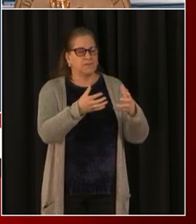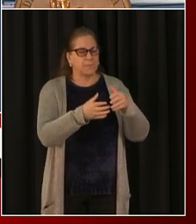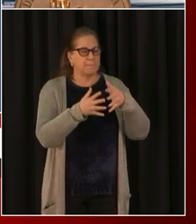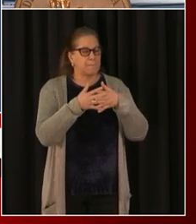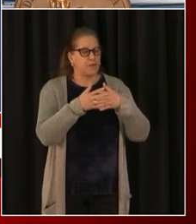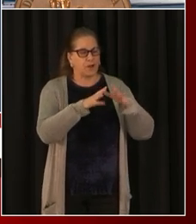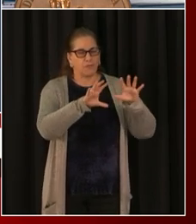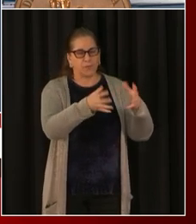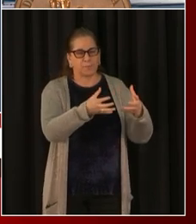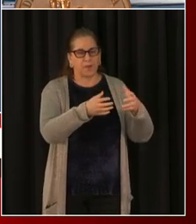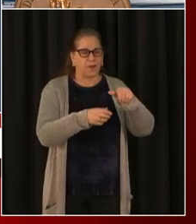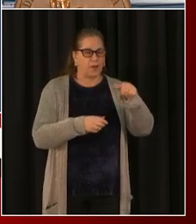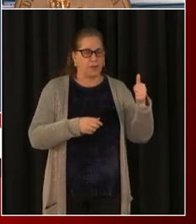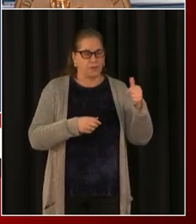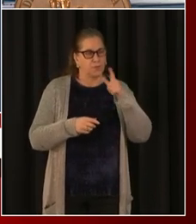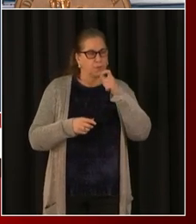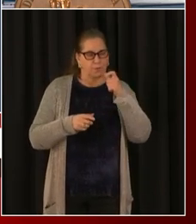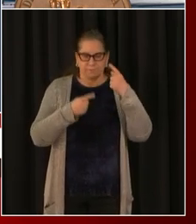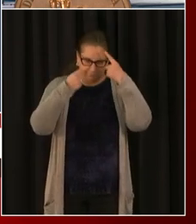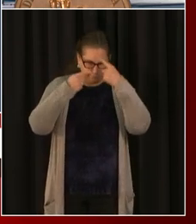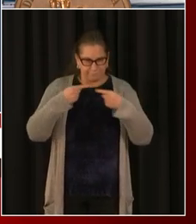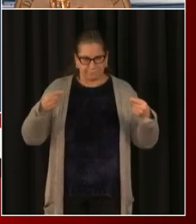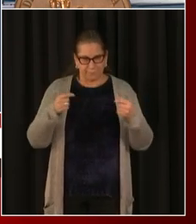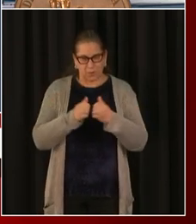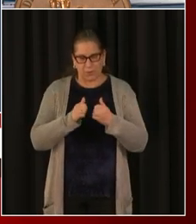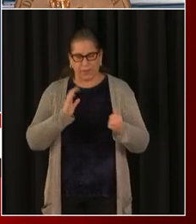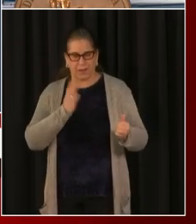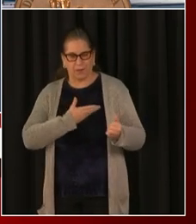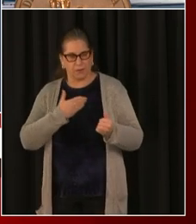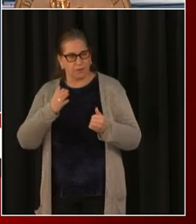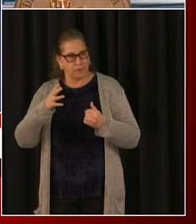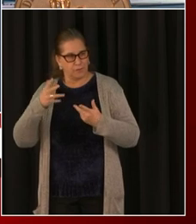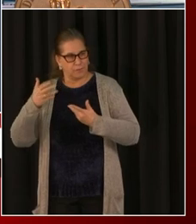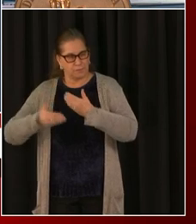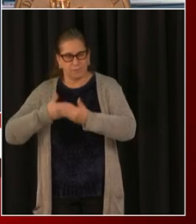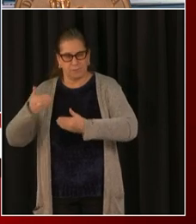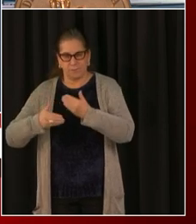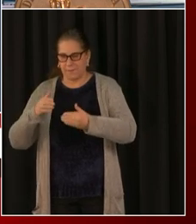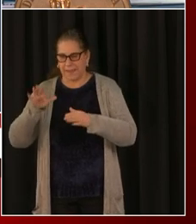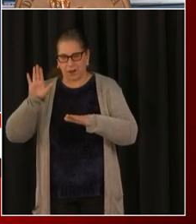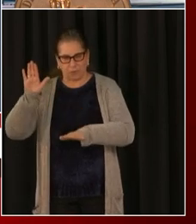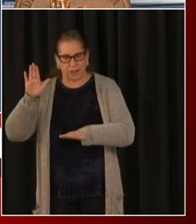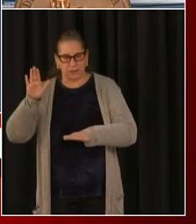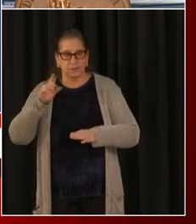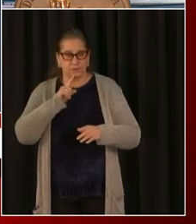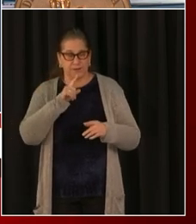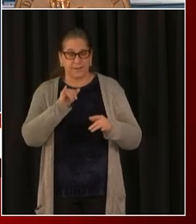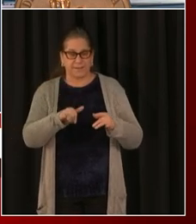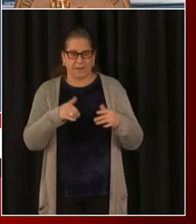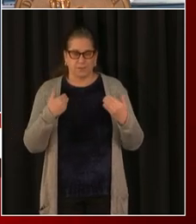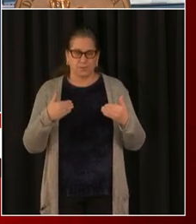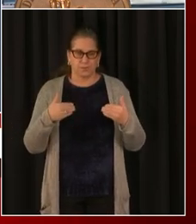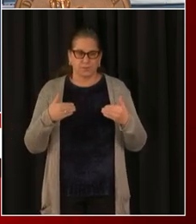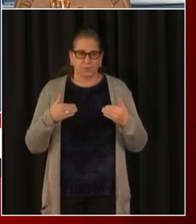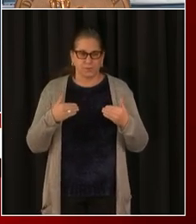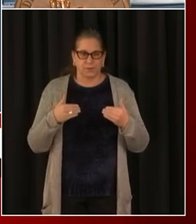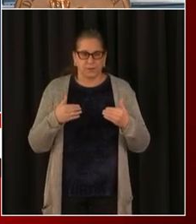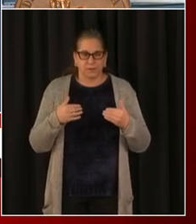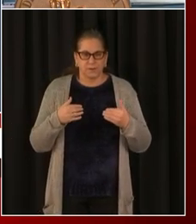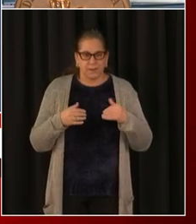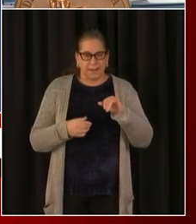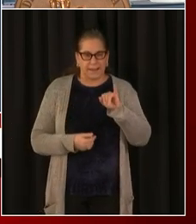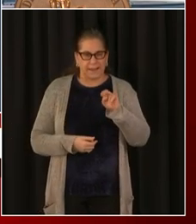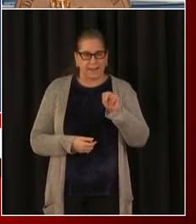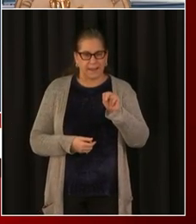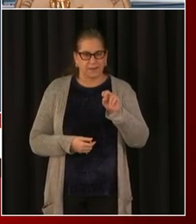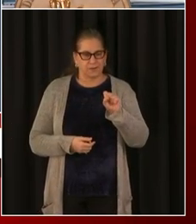the District of Columbia from a repeat of the violent insurrection experienced at the Capitol and its grounds on January